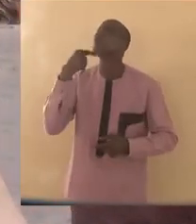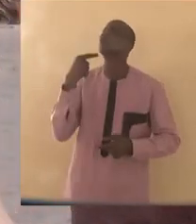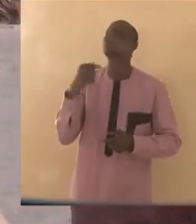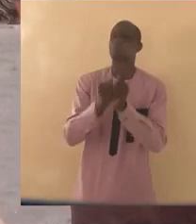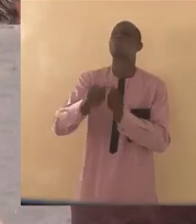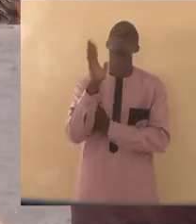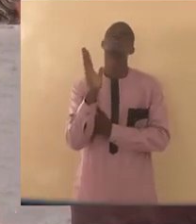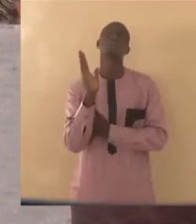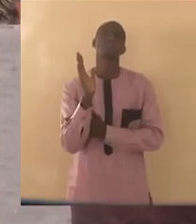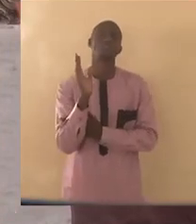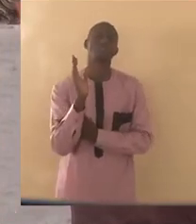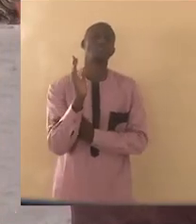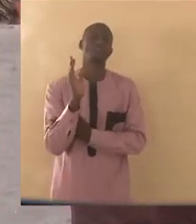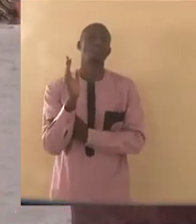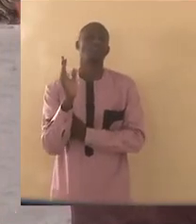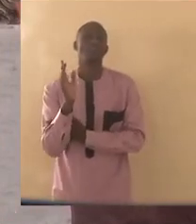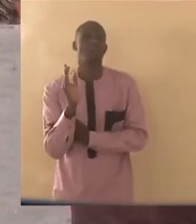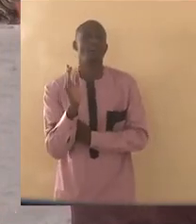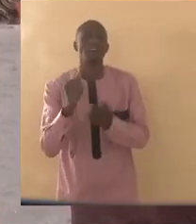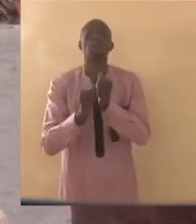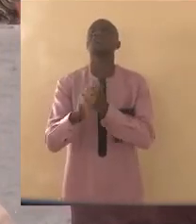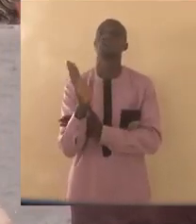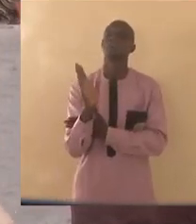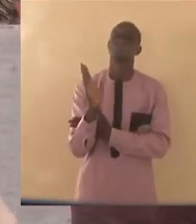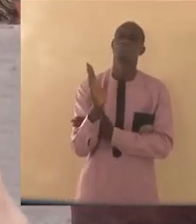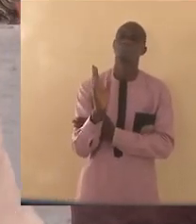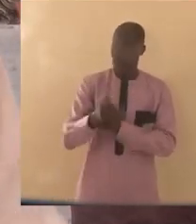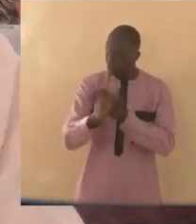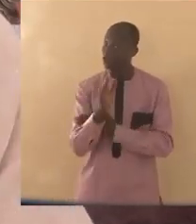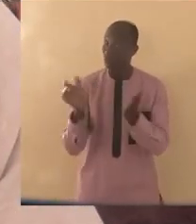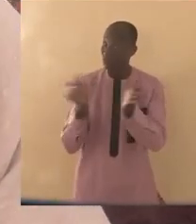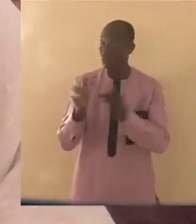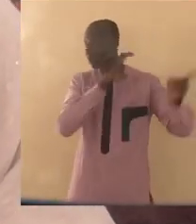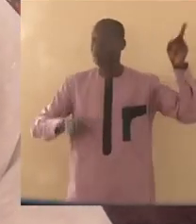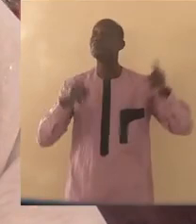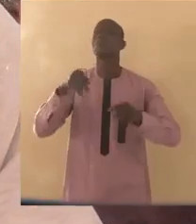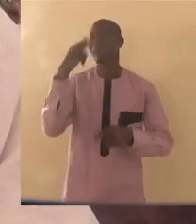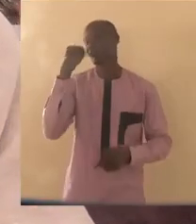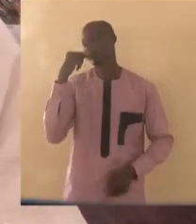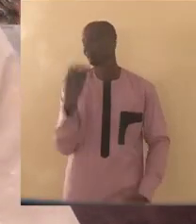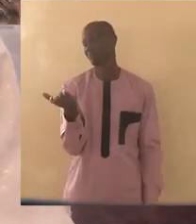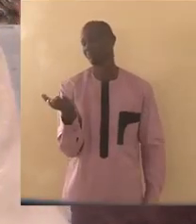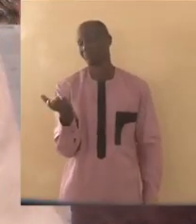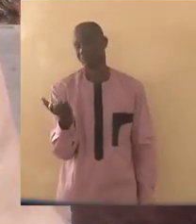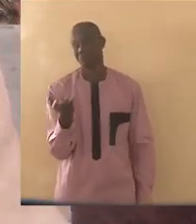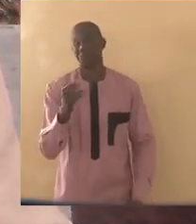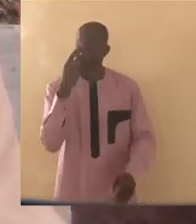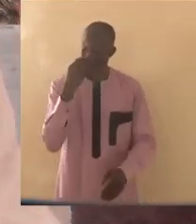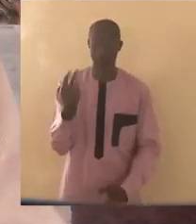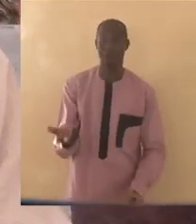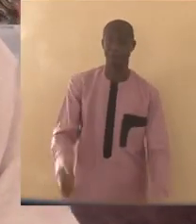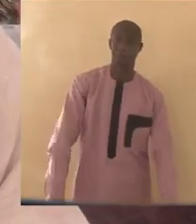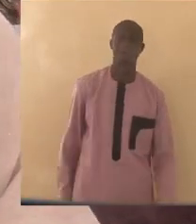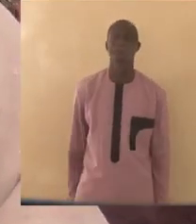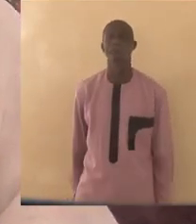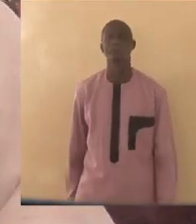to who? Which God are you praying to? Which God? The God of Jesus Christ? You are joking. You are just